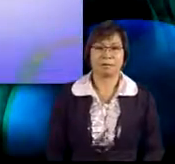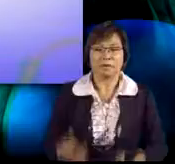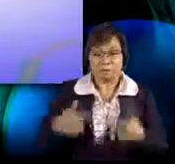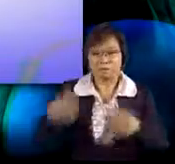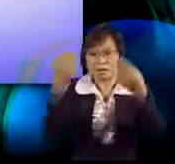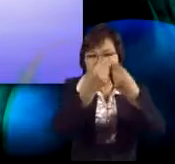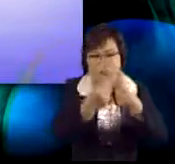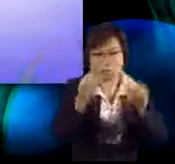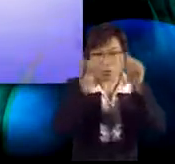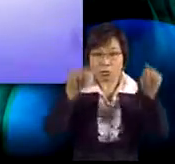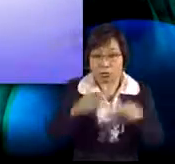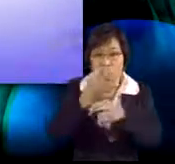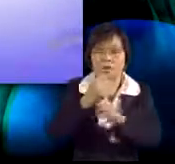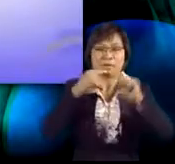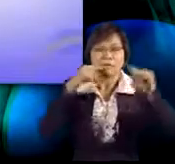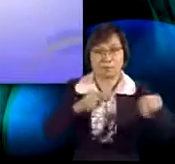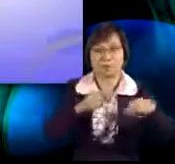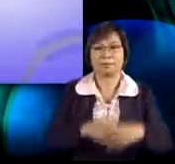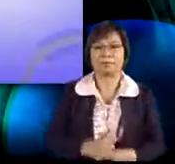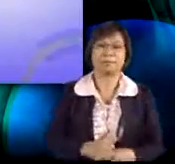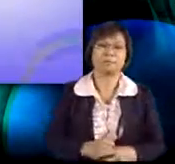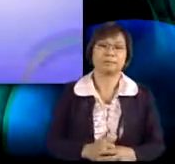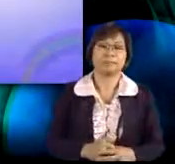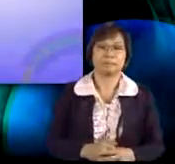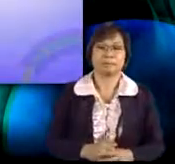Let's count the square to get the answer.